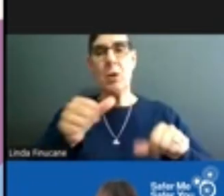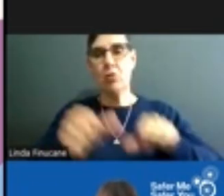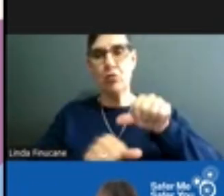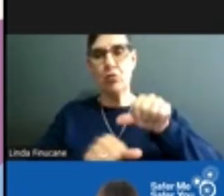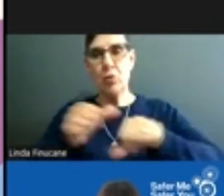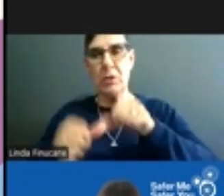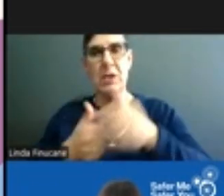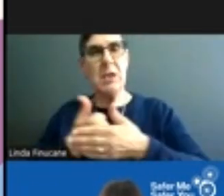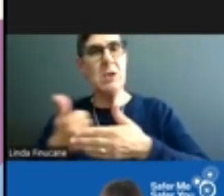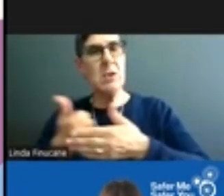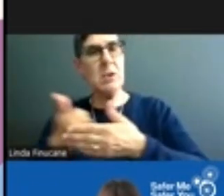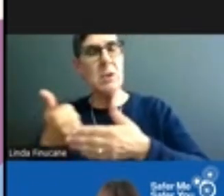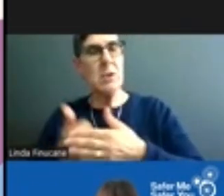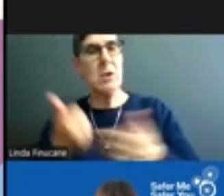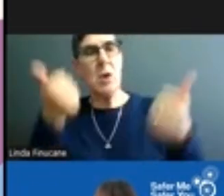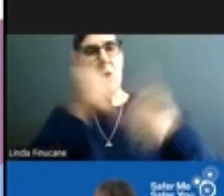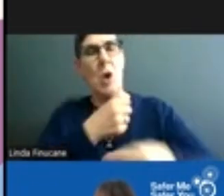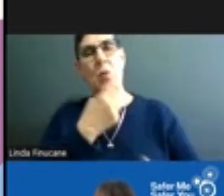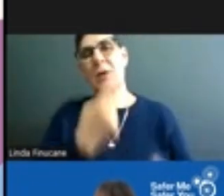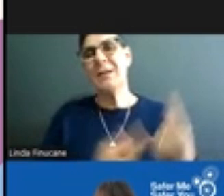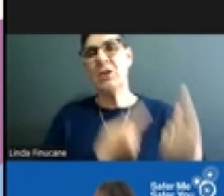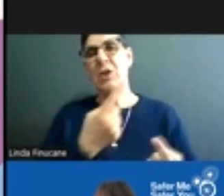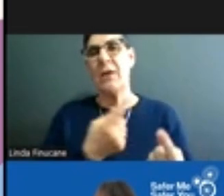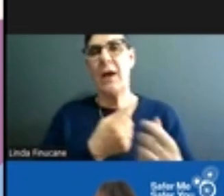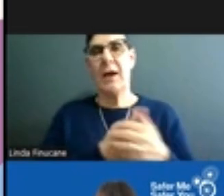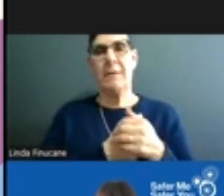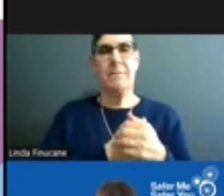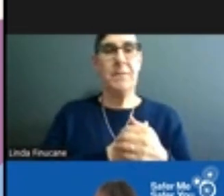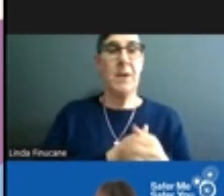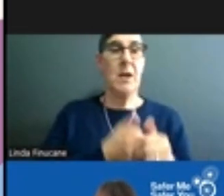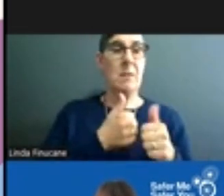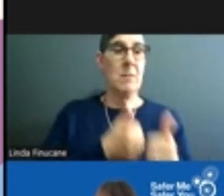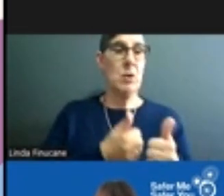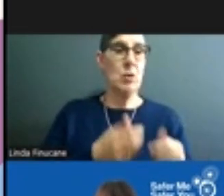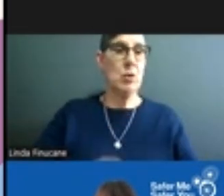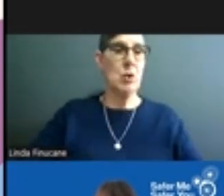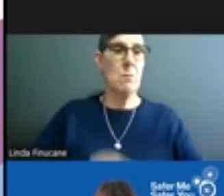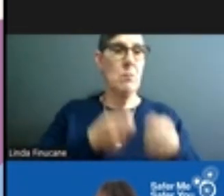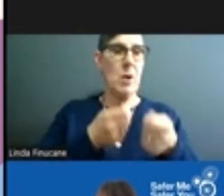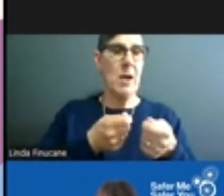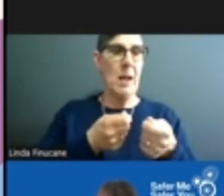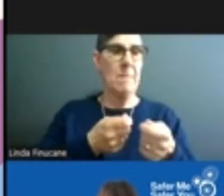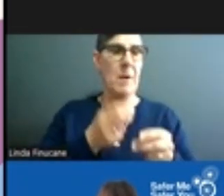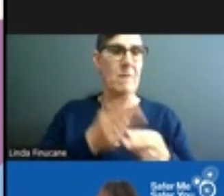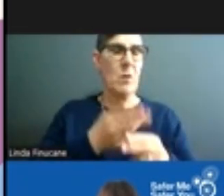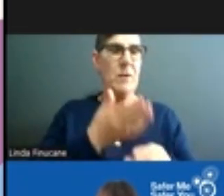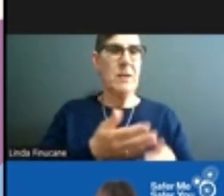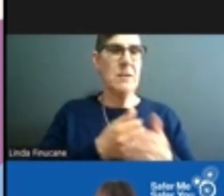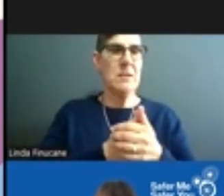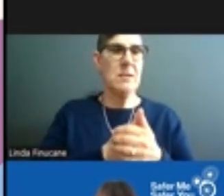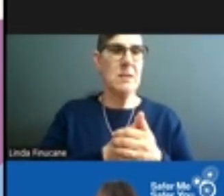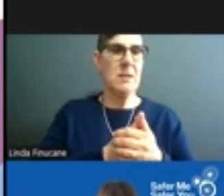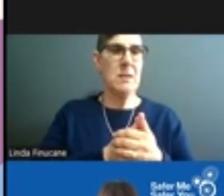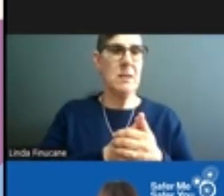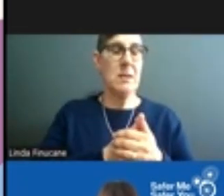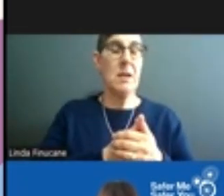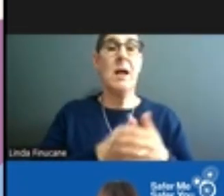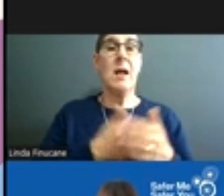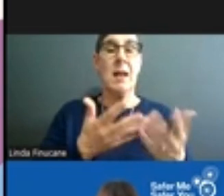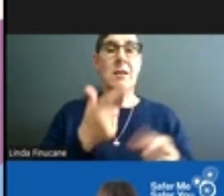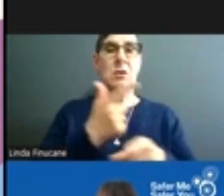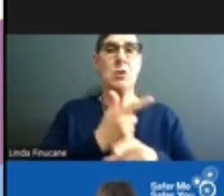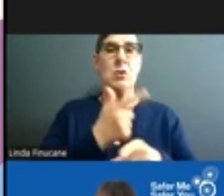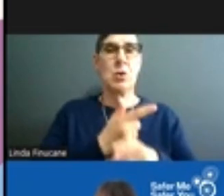getting to know each other. It'd be really fantastic to sort of bring it up at this point and say, hey, let's discuss how we can